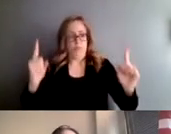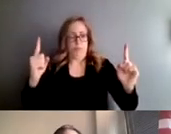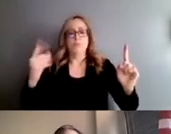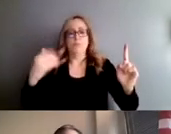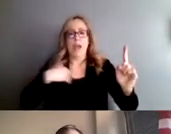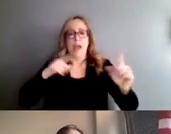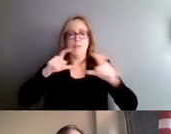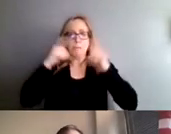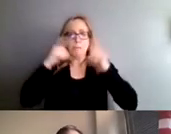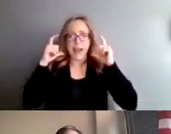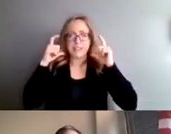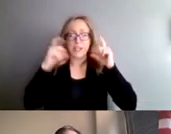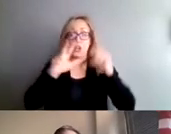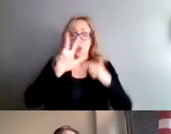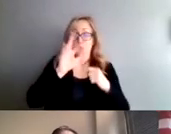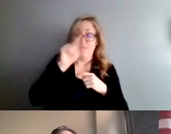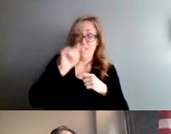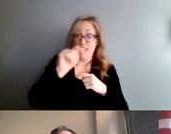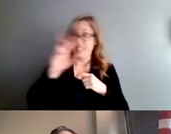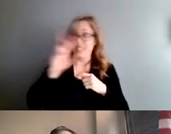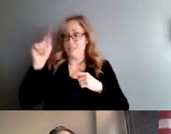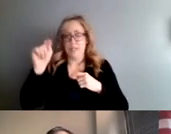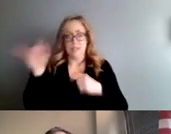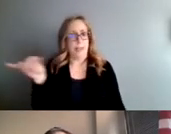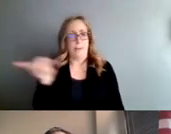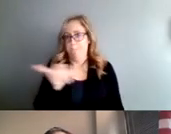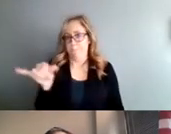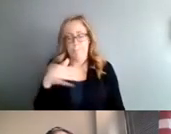feet and 6 feet in regards